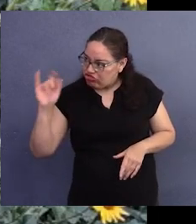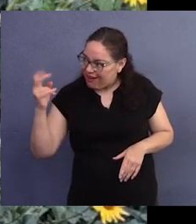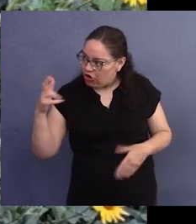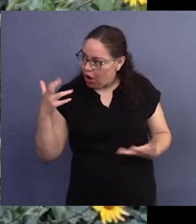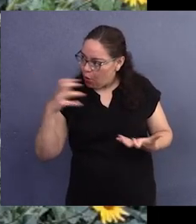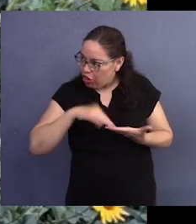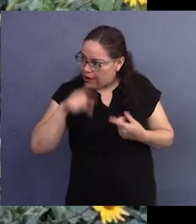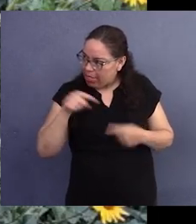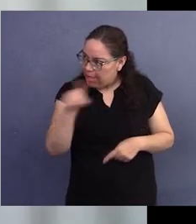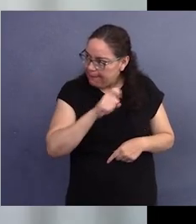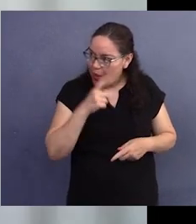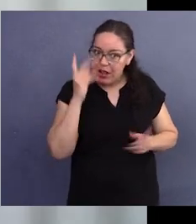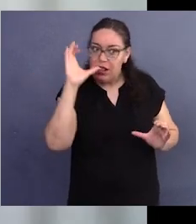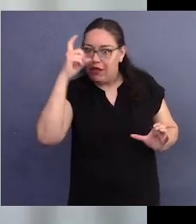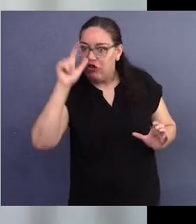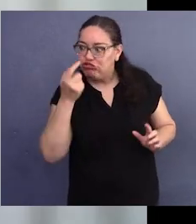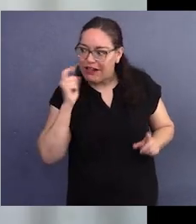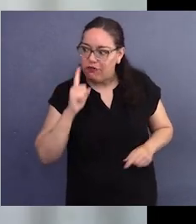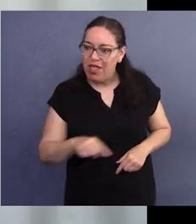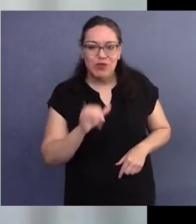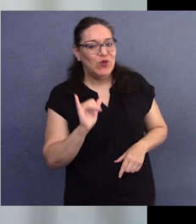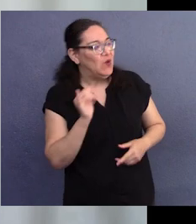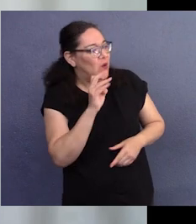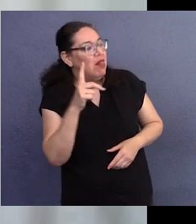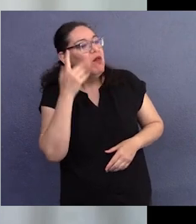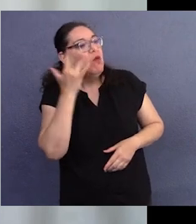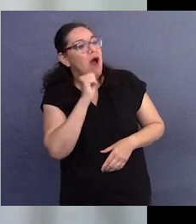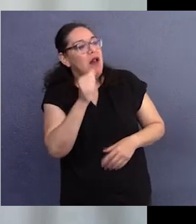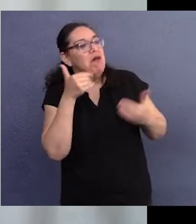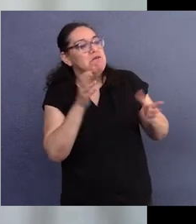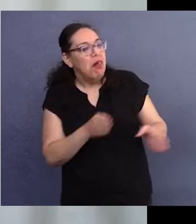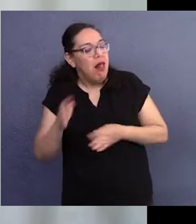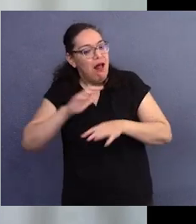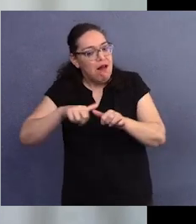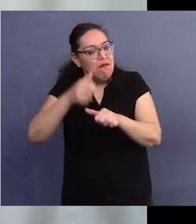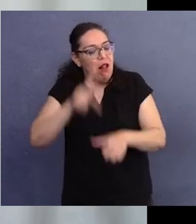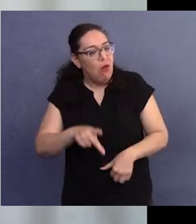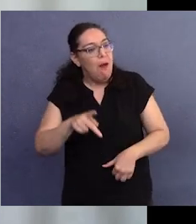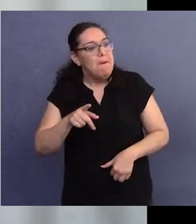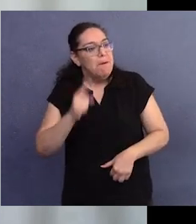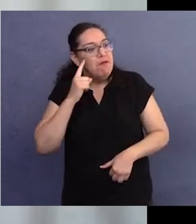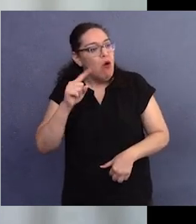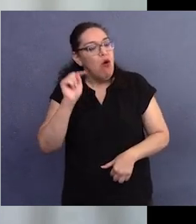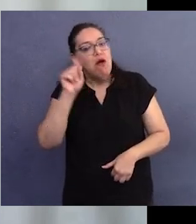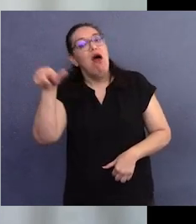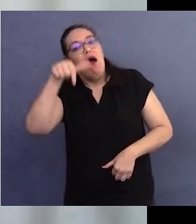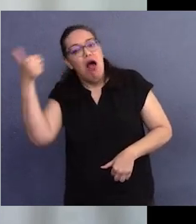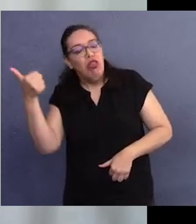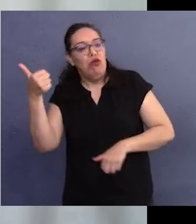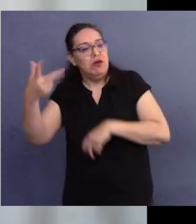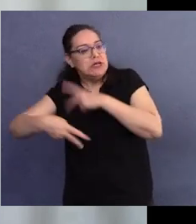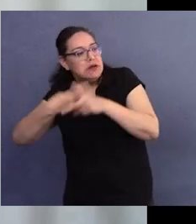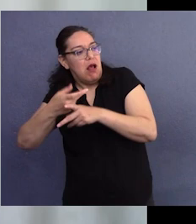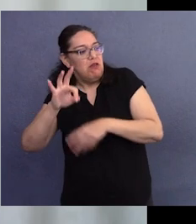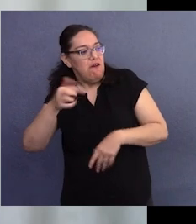So I can keep Well, an eye out for grants. why don't we plan a follow-up for hey, other types of grants and how to